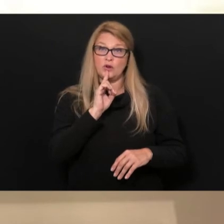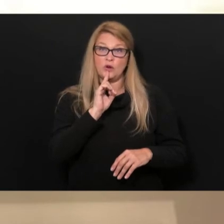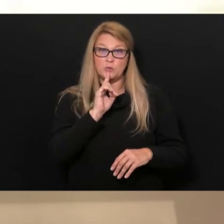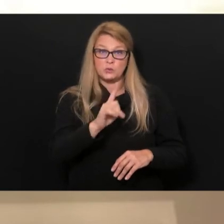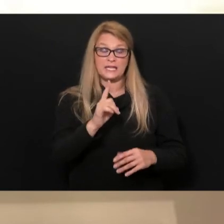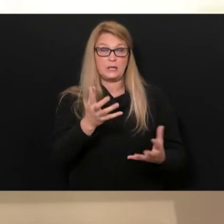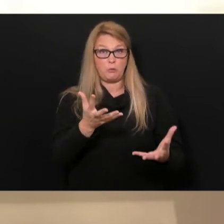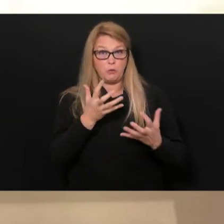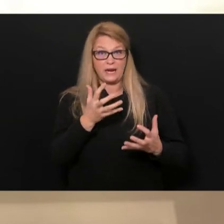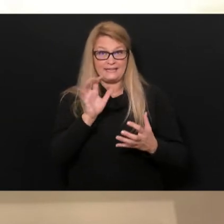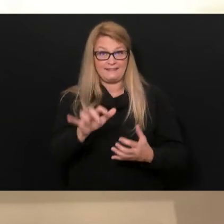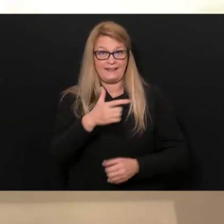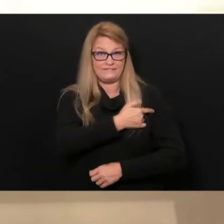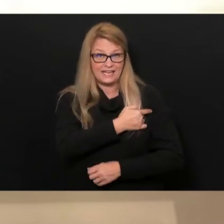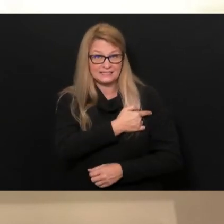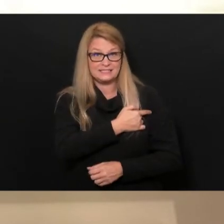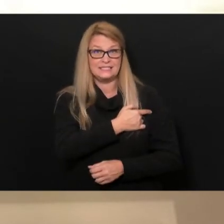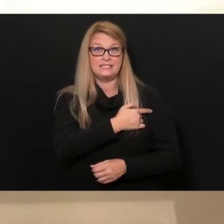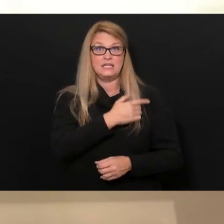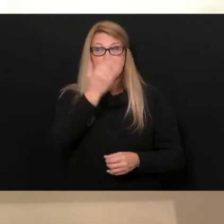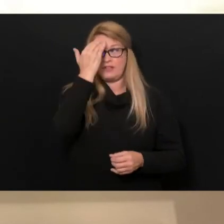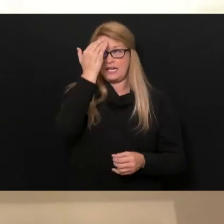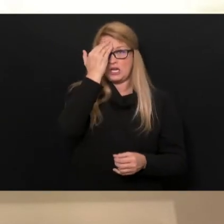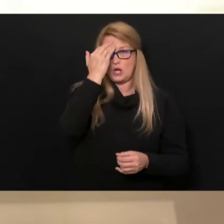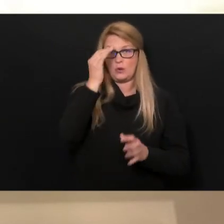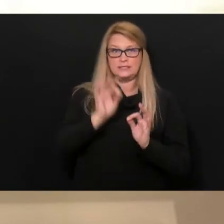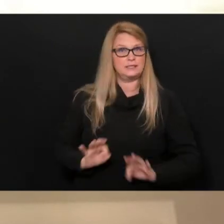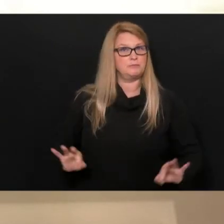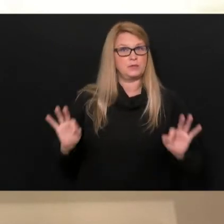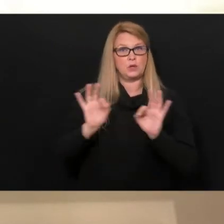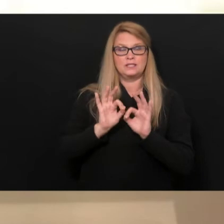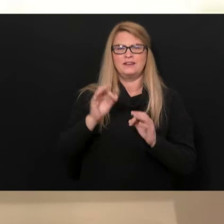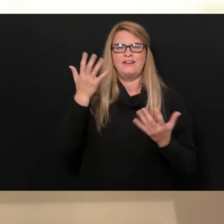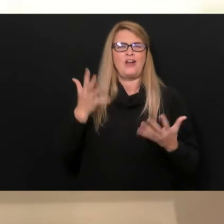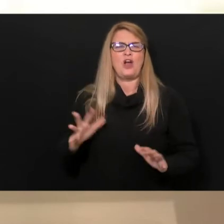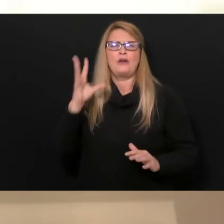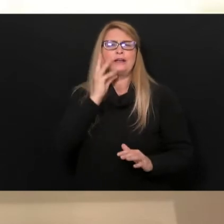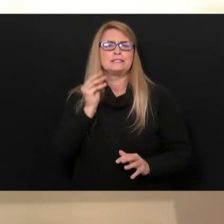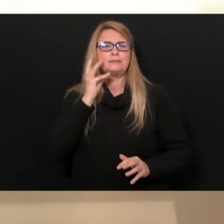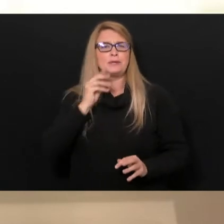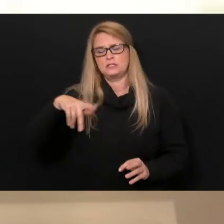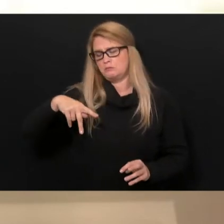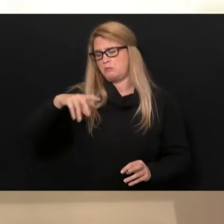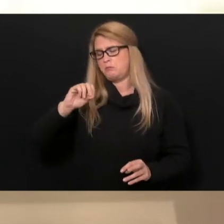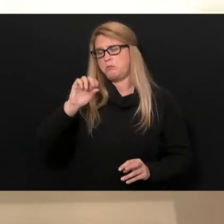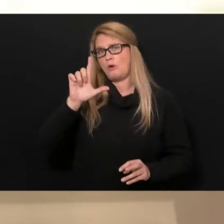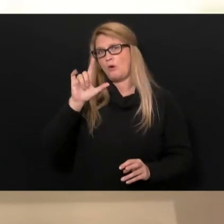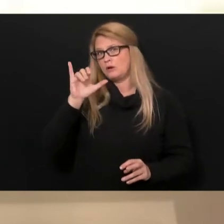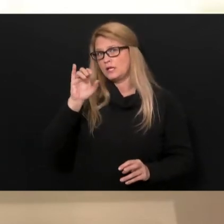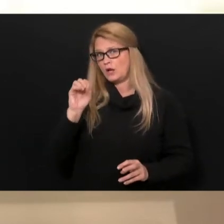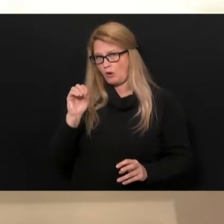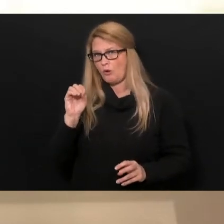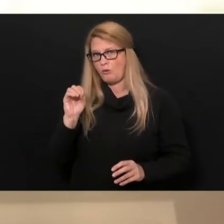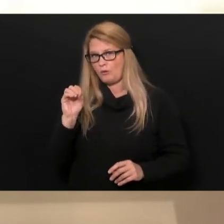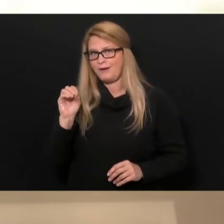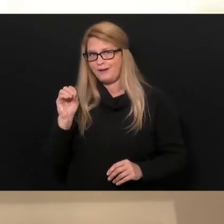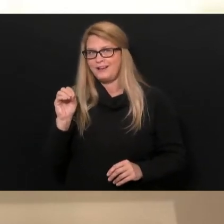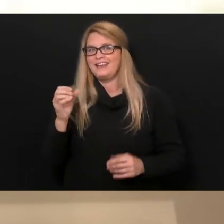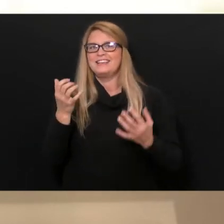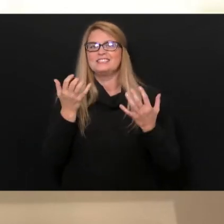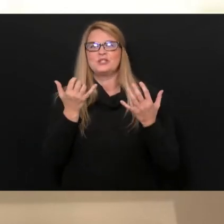this vaccine. They know its value. They've been through the polio vaccine, and we will continue to